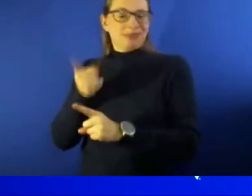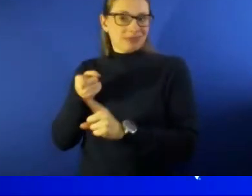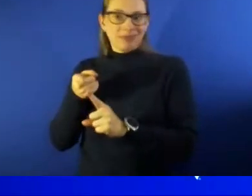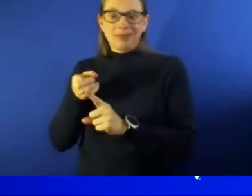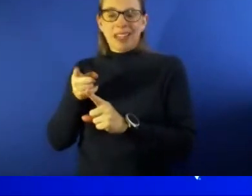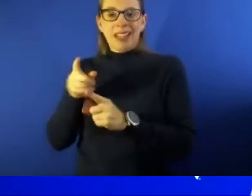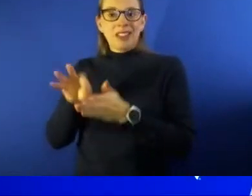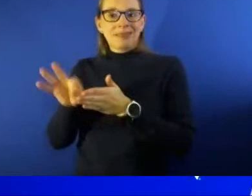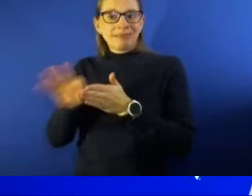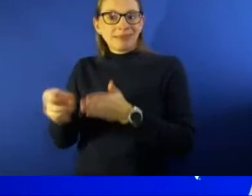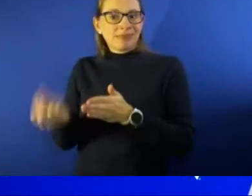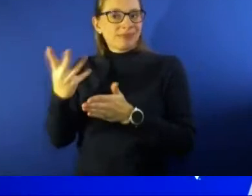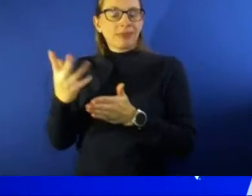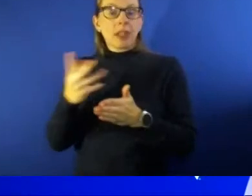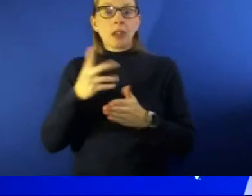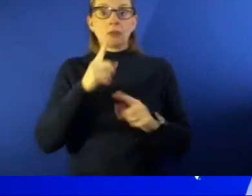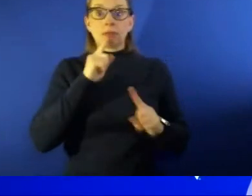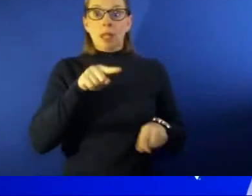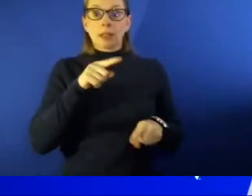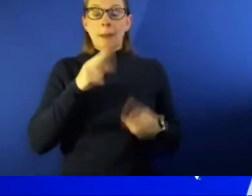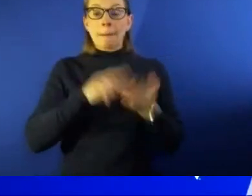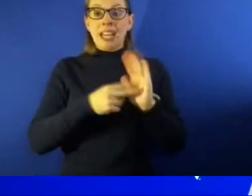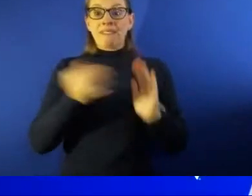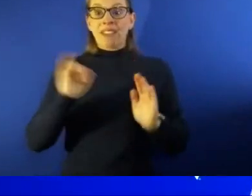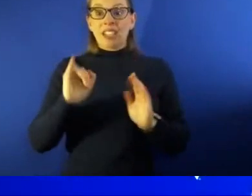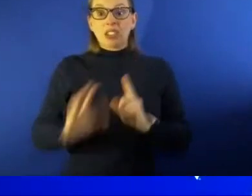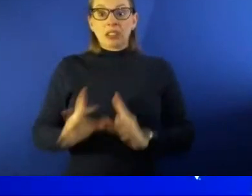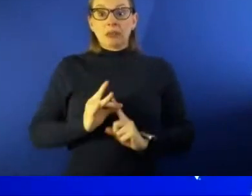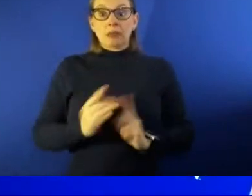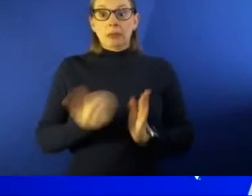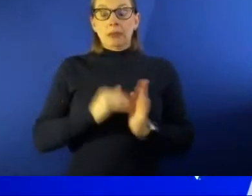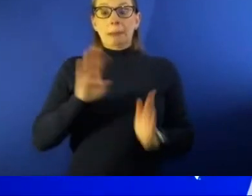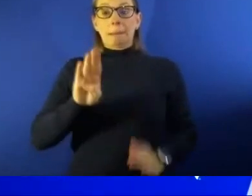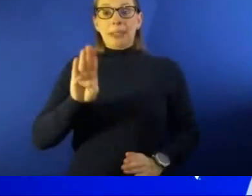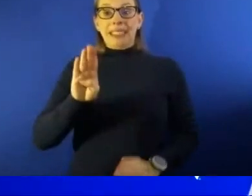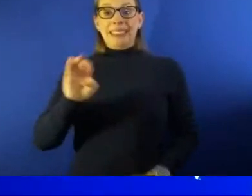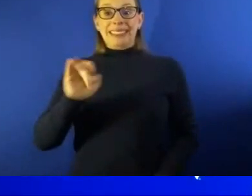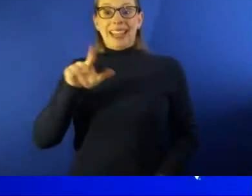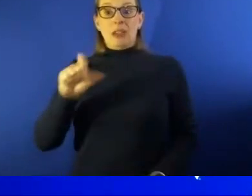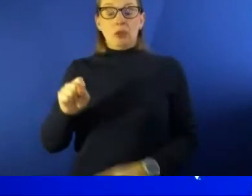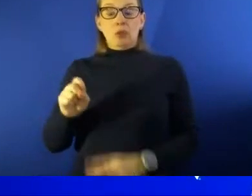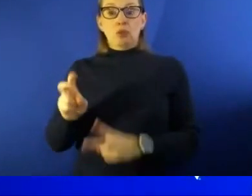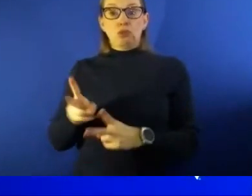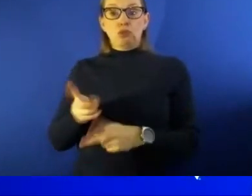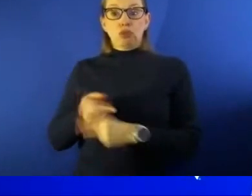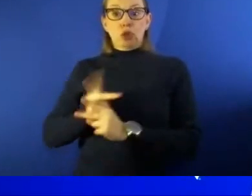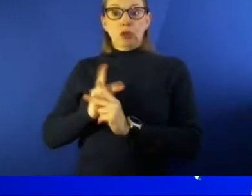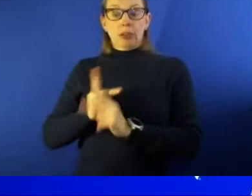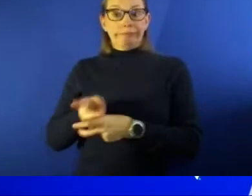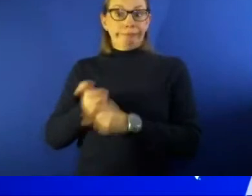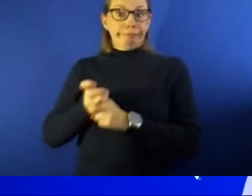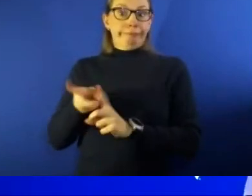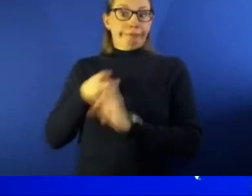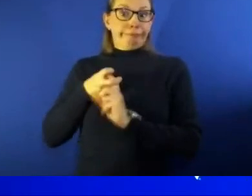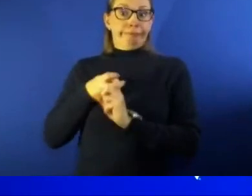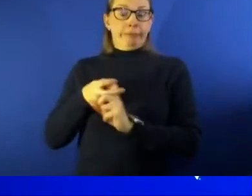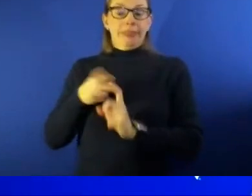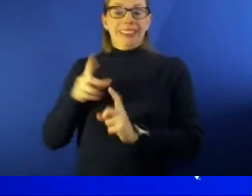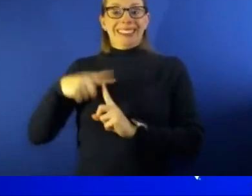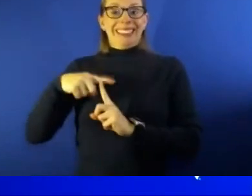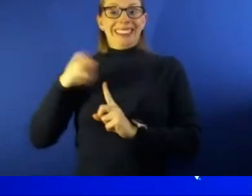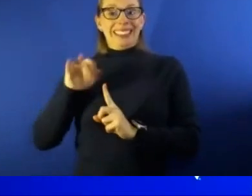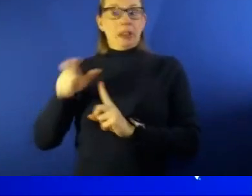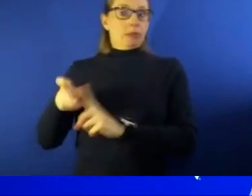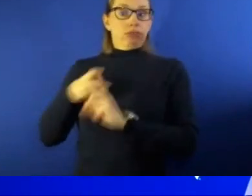when you see that infection again, those B cells are recruited very quickly. Those T cells are recruited very quickly. So your